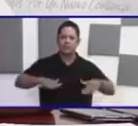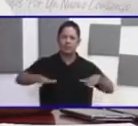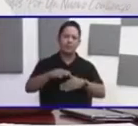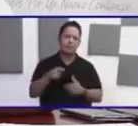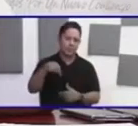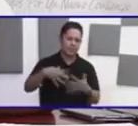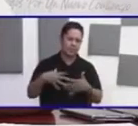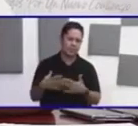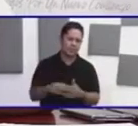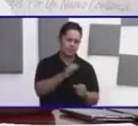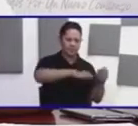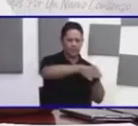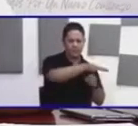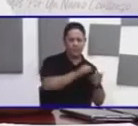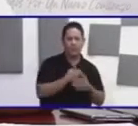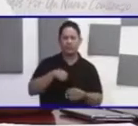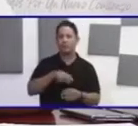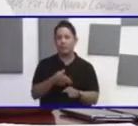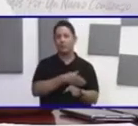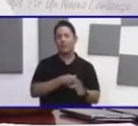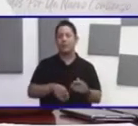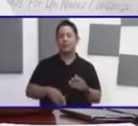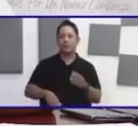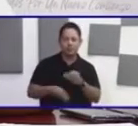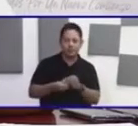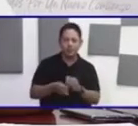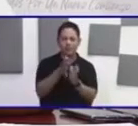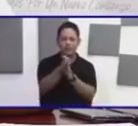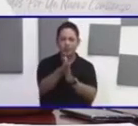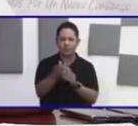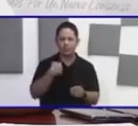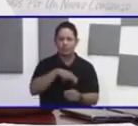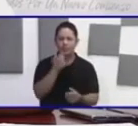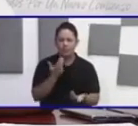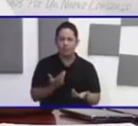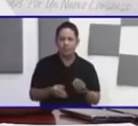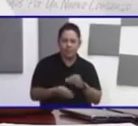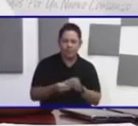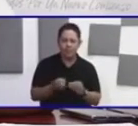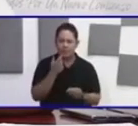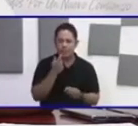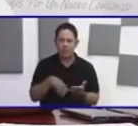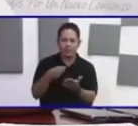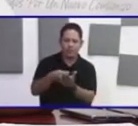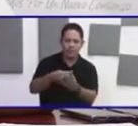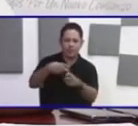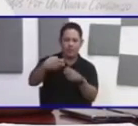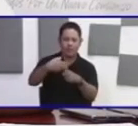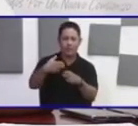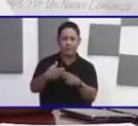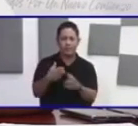Catalina. Also, we announced that we have already the decree to make the payment of the light bill and